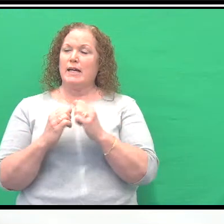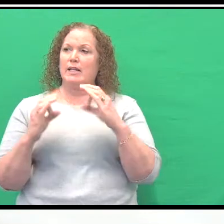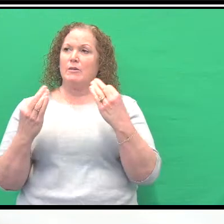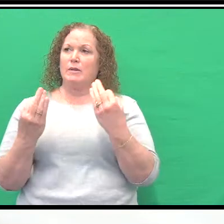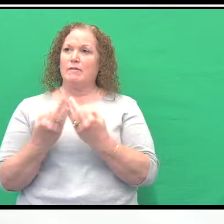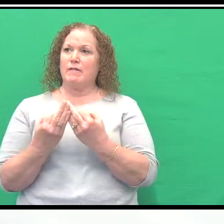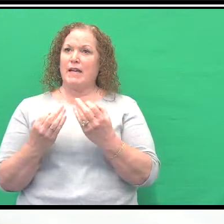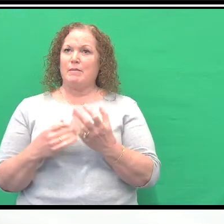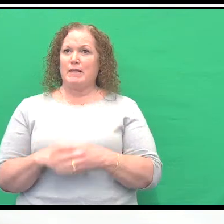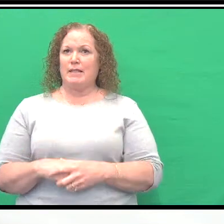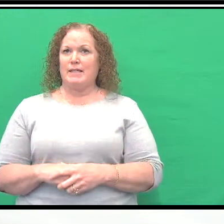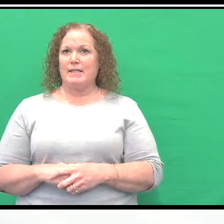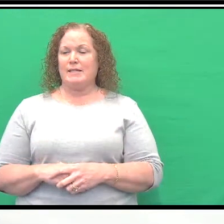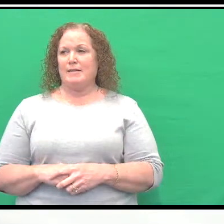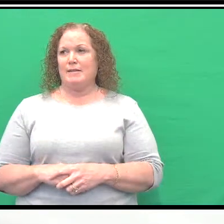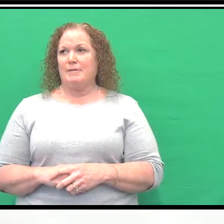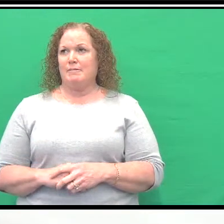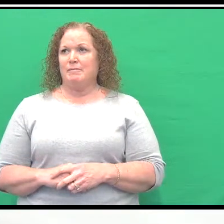Okay, thank you.